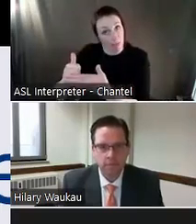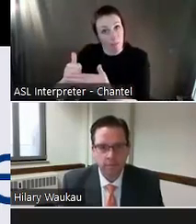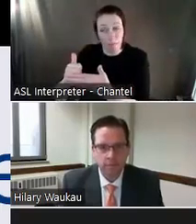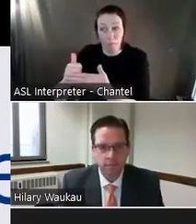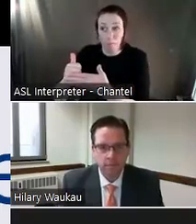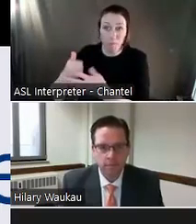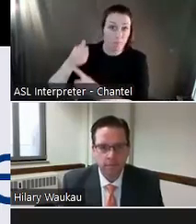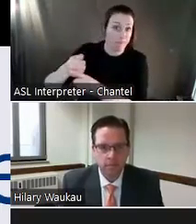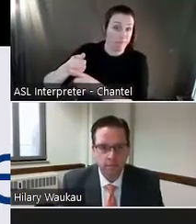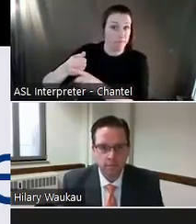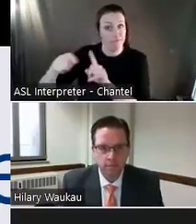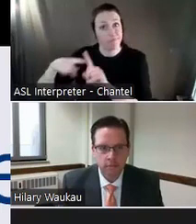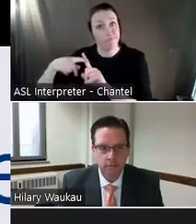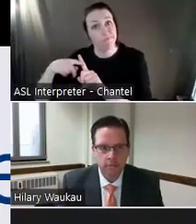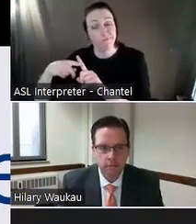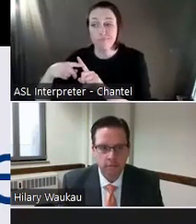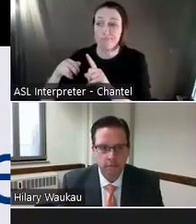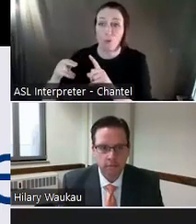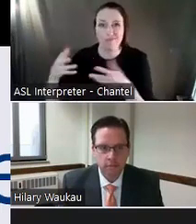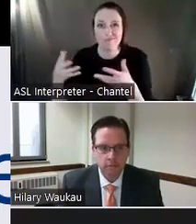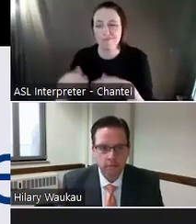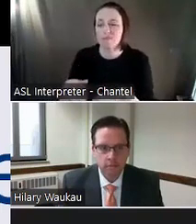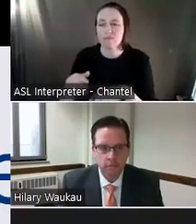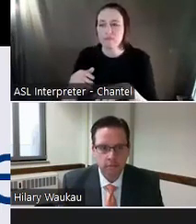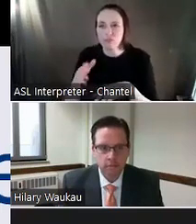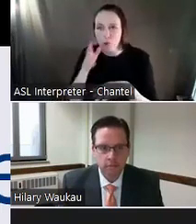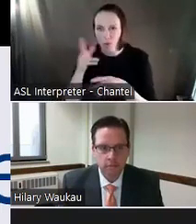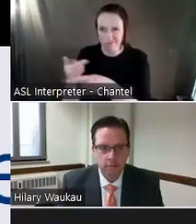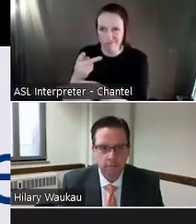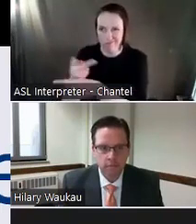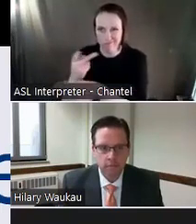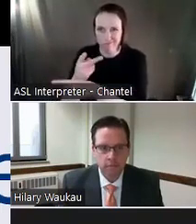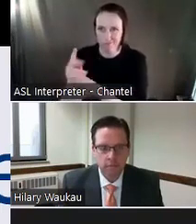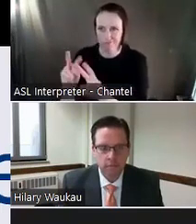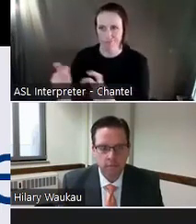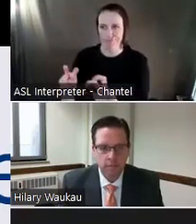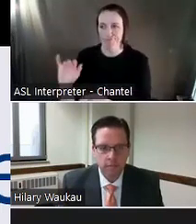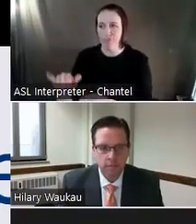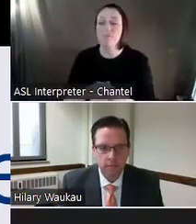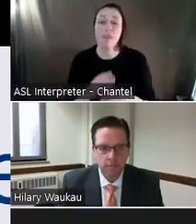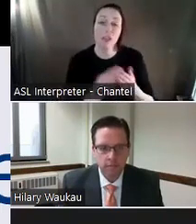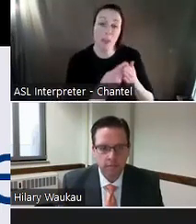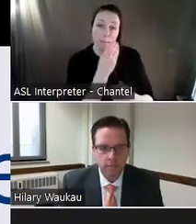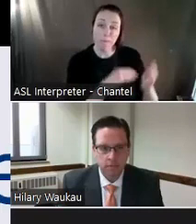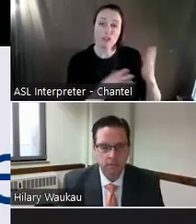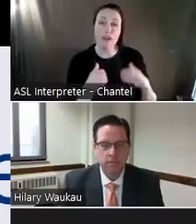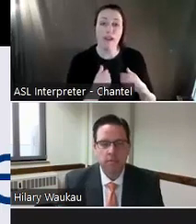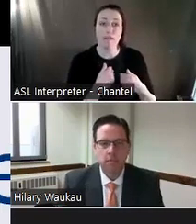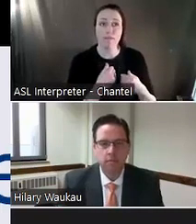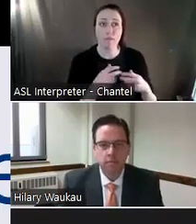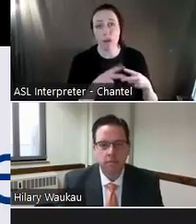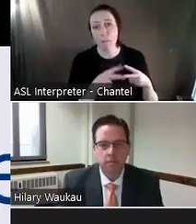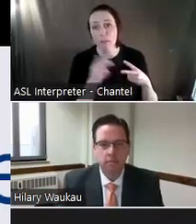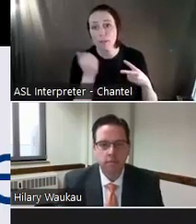for the current and next biennium. The budget, though, does have a couple of dental initiatives.